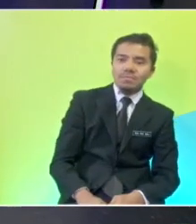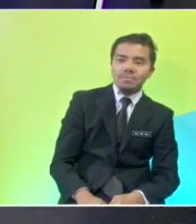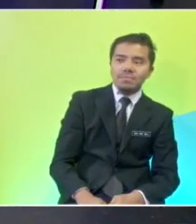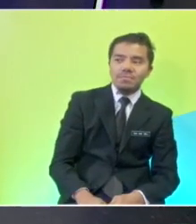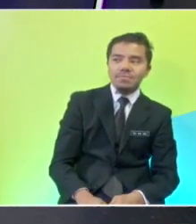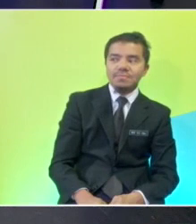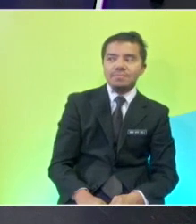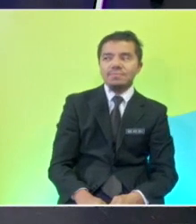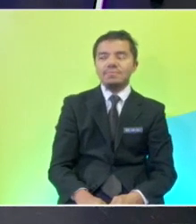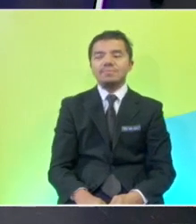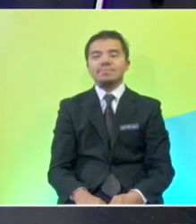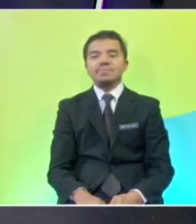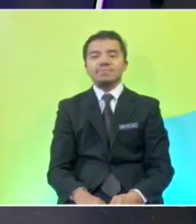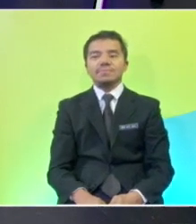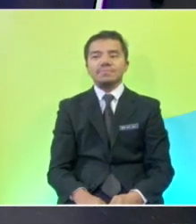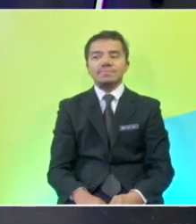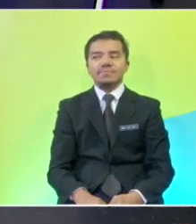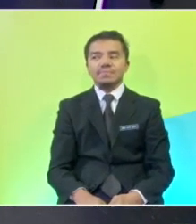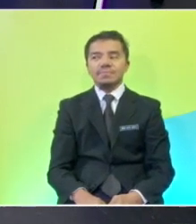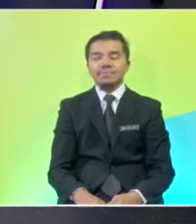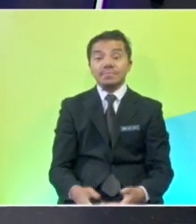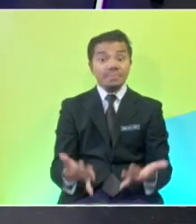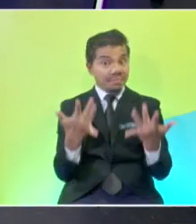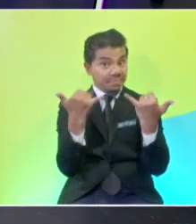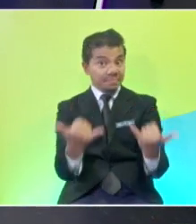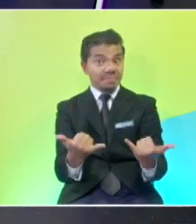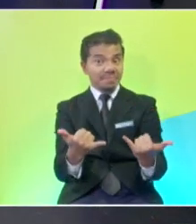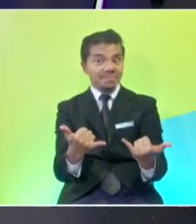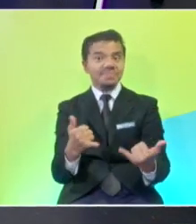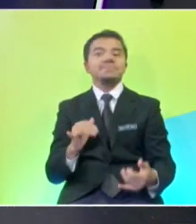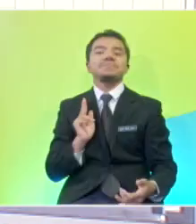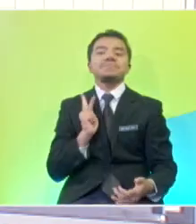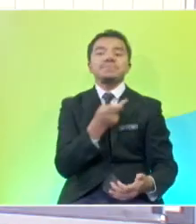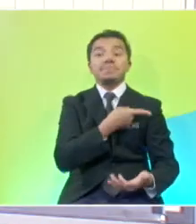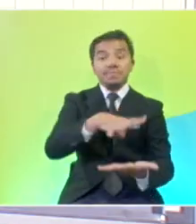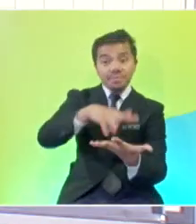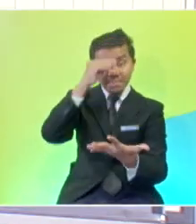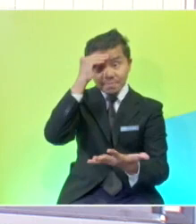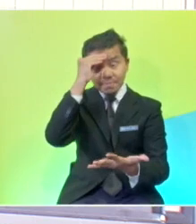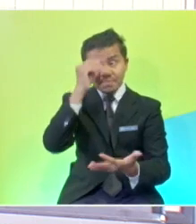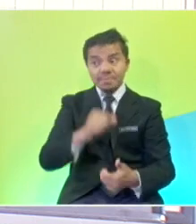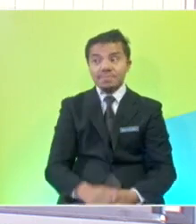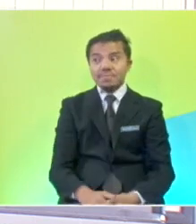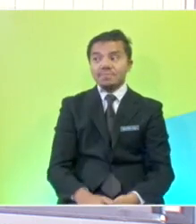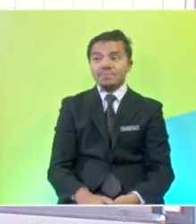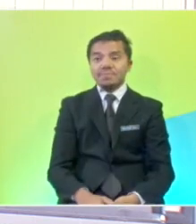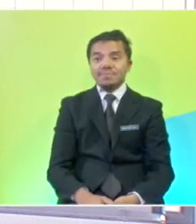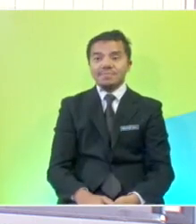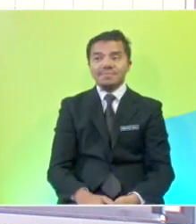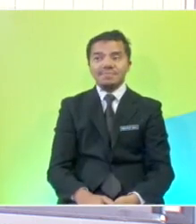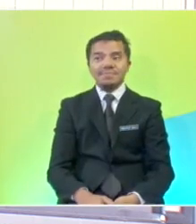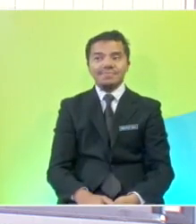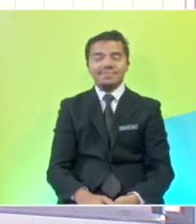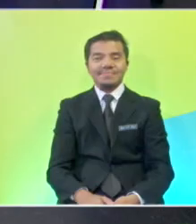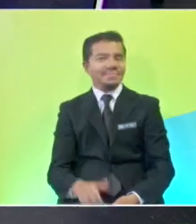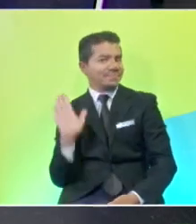away the hand from the pot. Okay, Yeah. now we are going to learn that for today. So Okay. you want to learn, you have to follow me. to the Okay, class. everyone, let's get ready